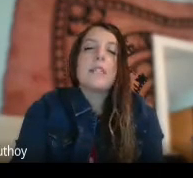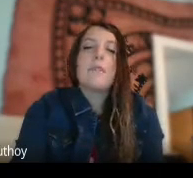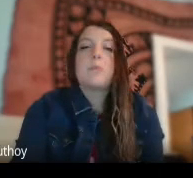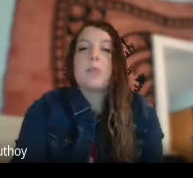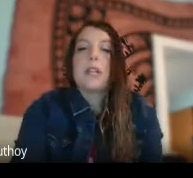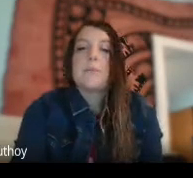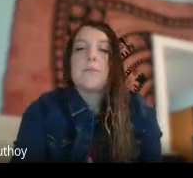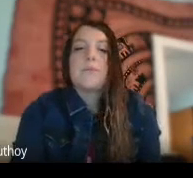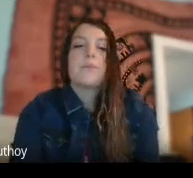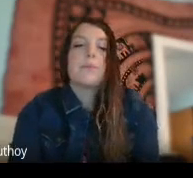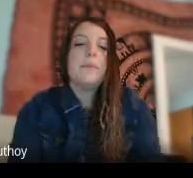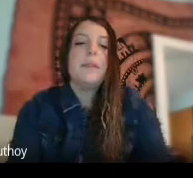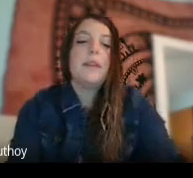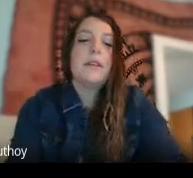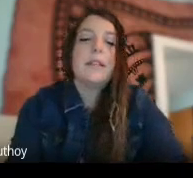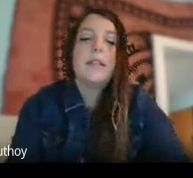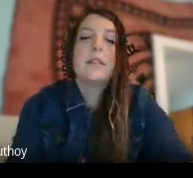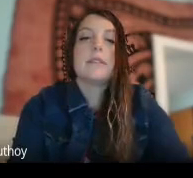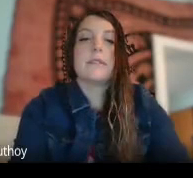information about the deaf community.